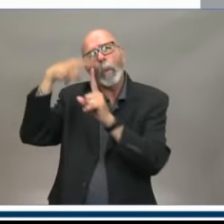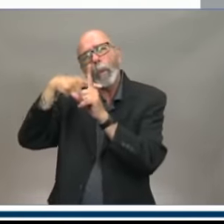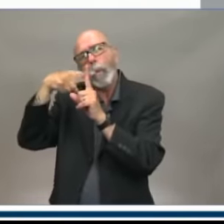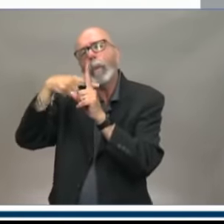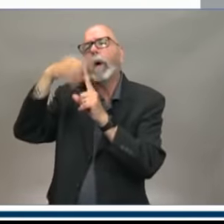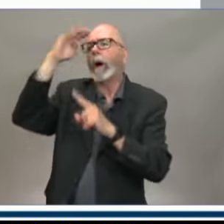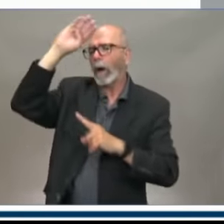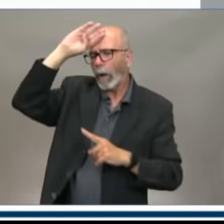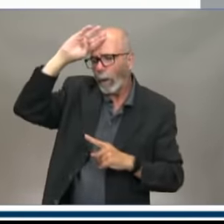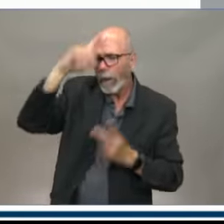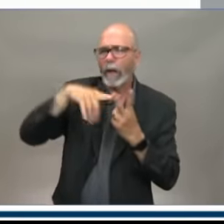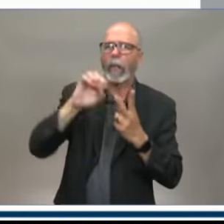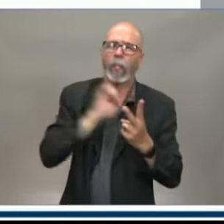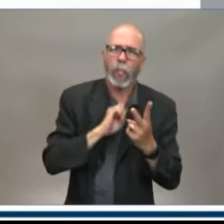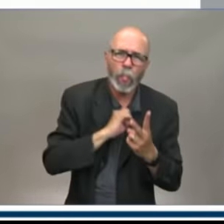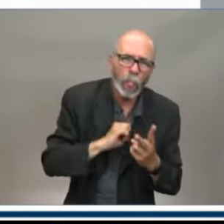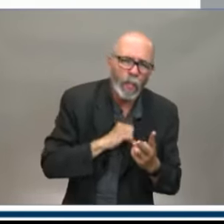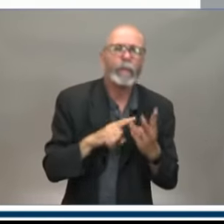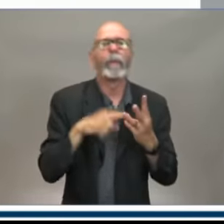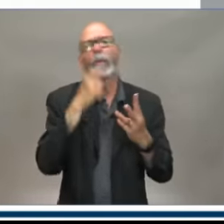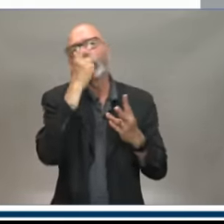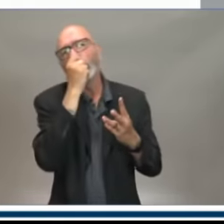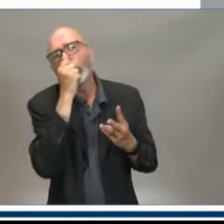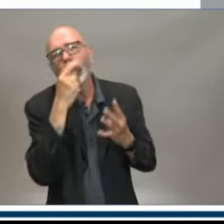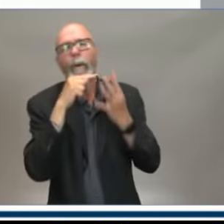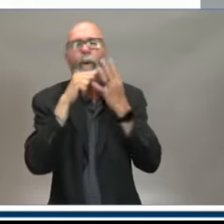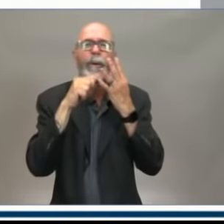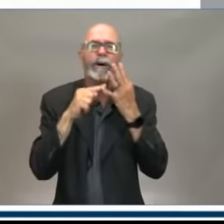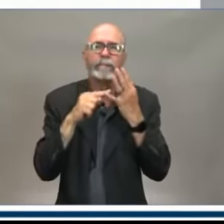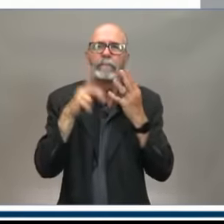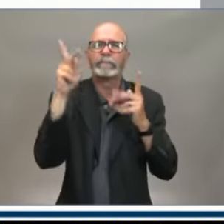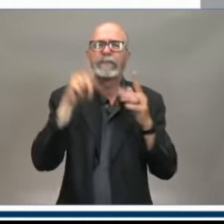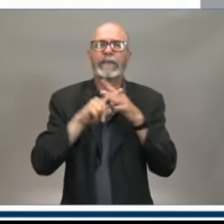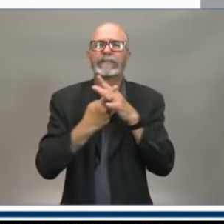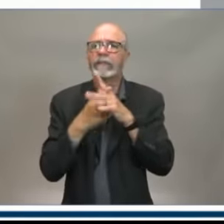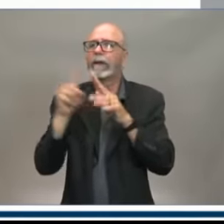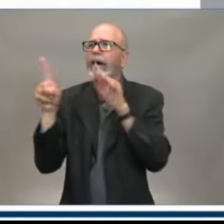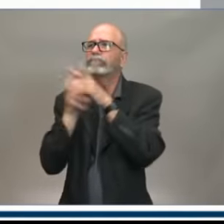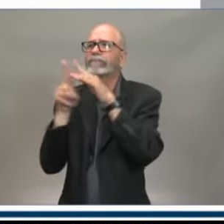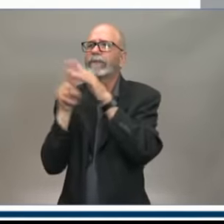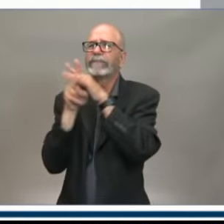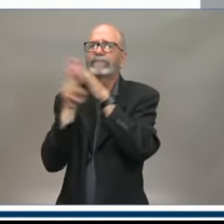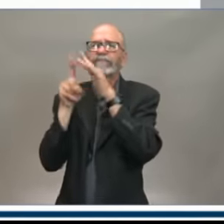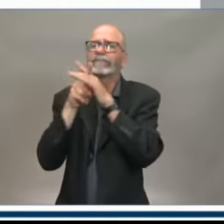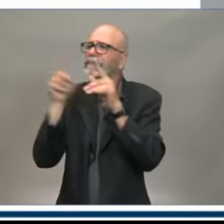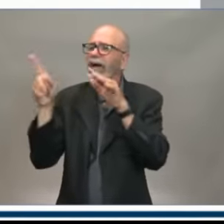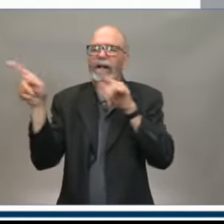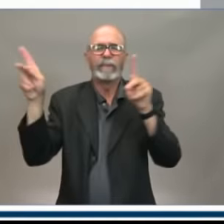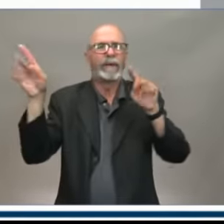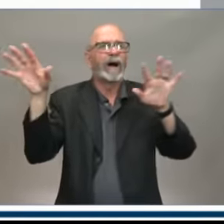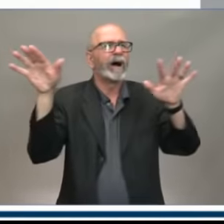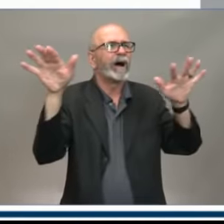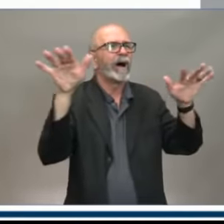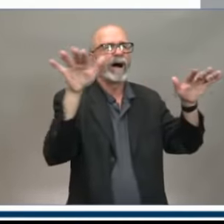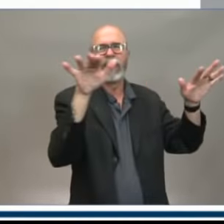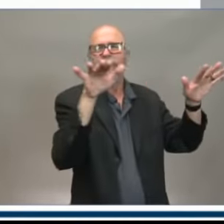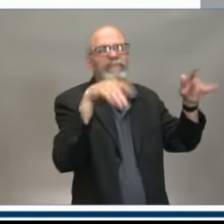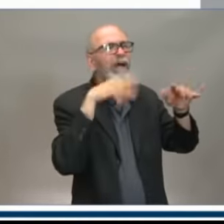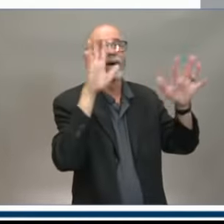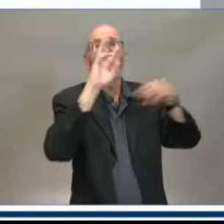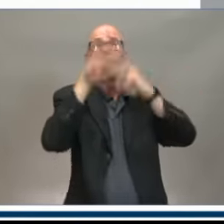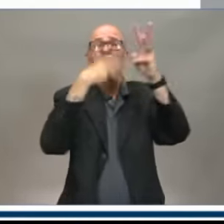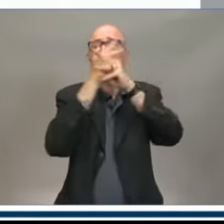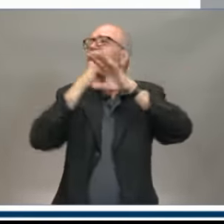typically presented. Now we've had thousands of cases in Canada, as well as many more around the world. The